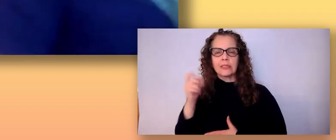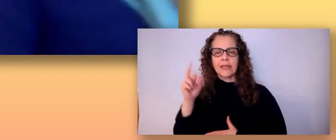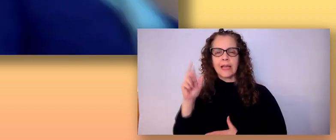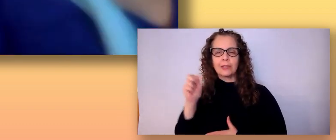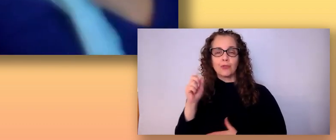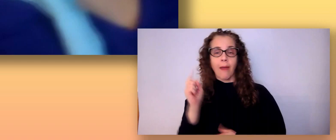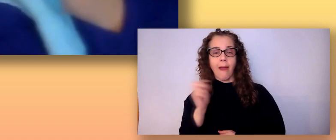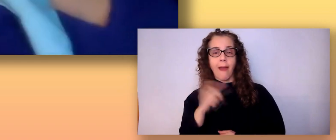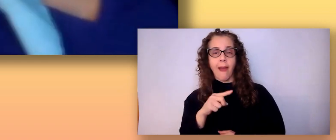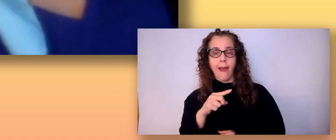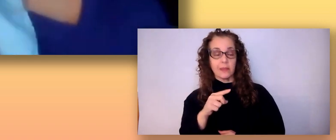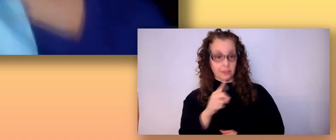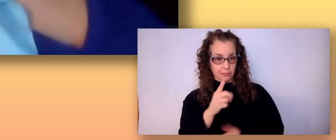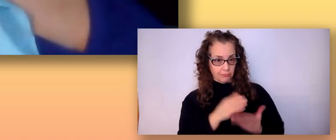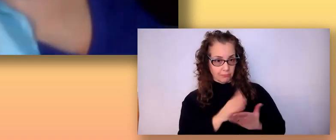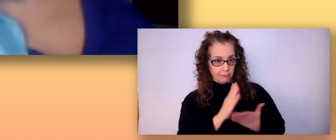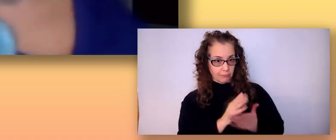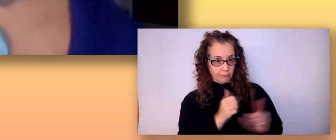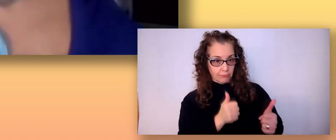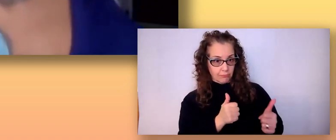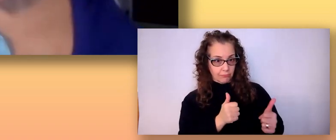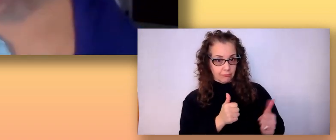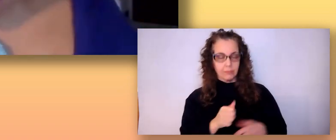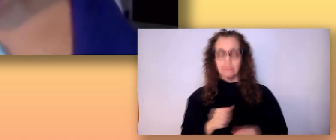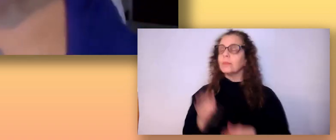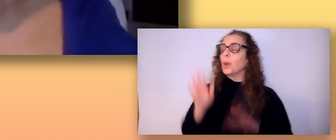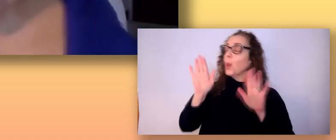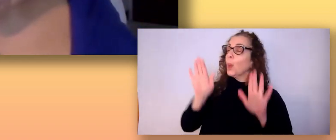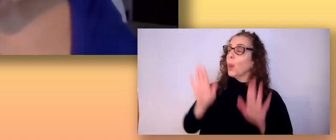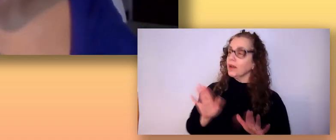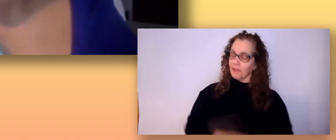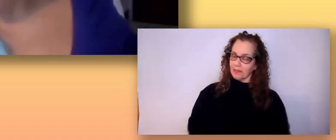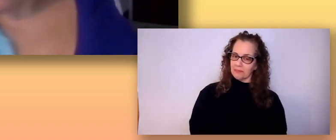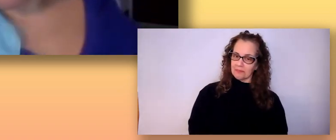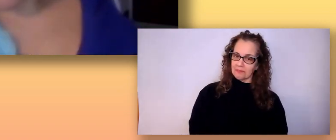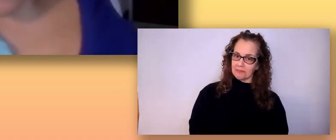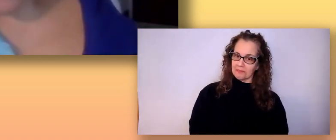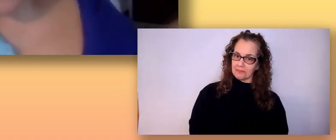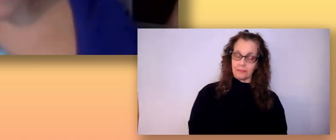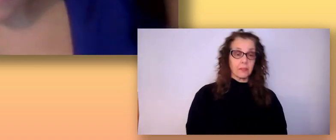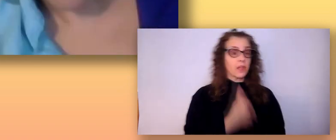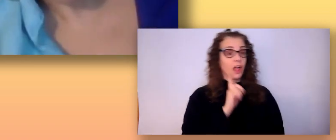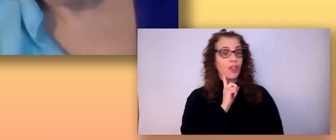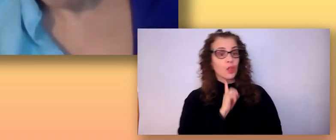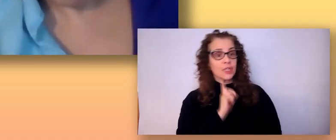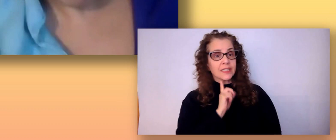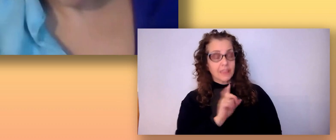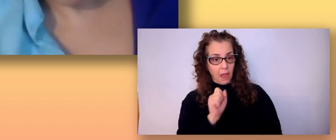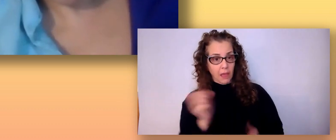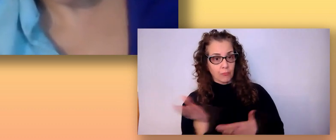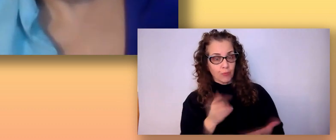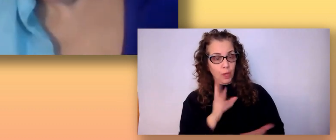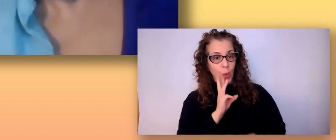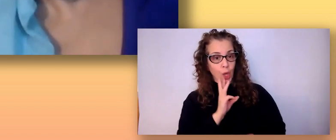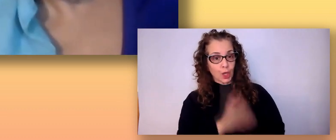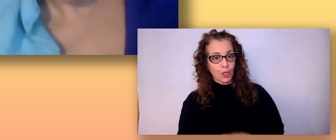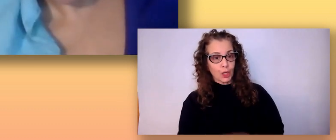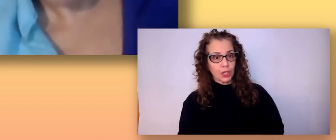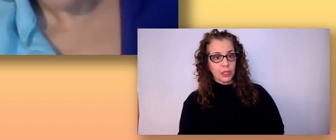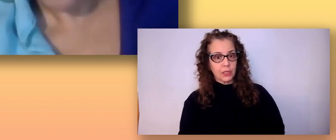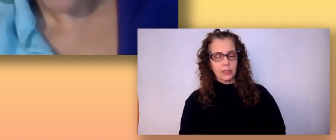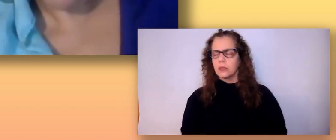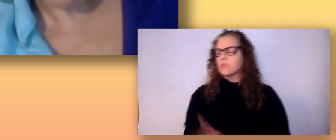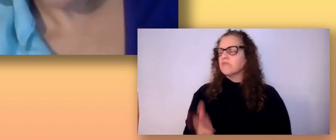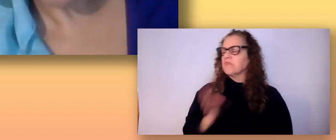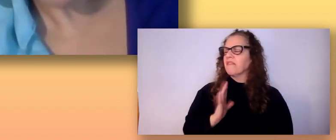All right. How is that? Wonderful. Are you thirsty? I can get you water.